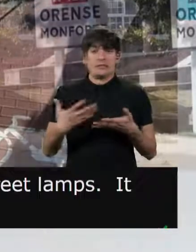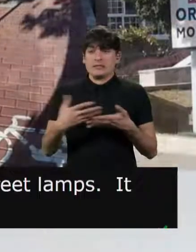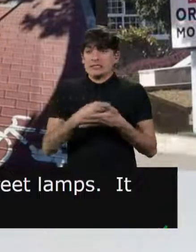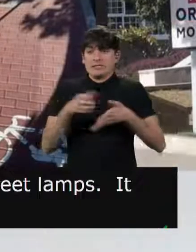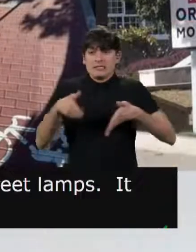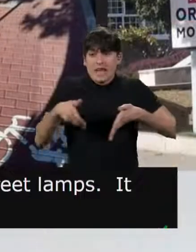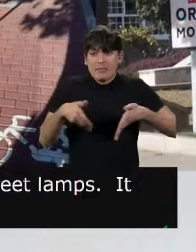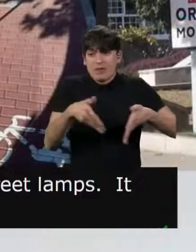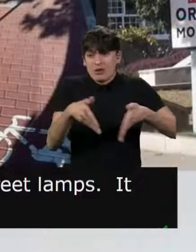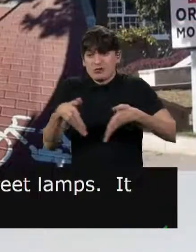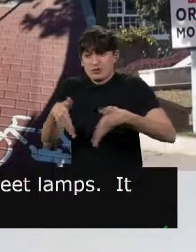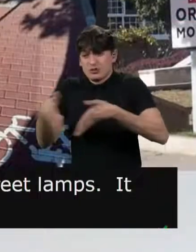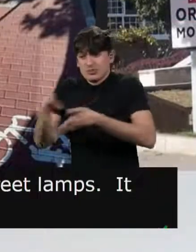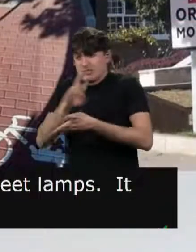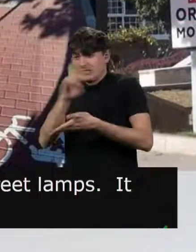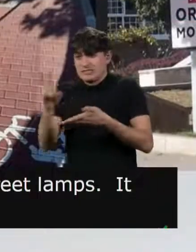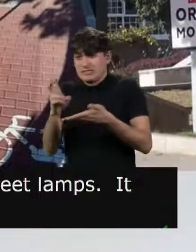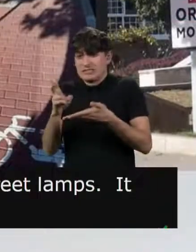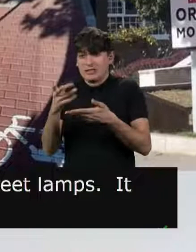we see